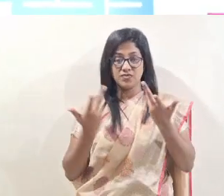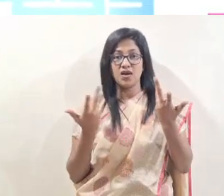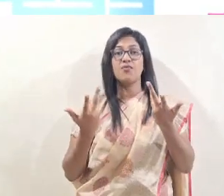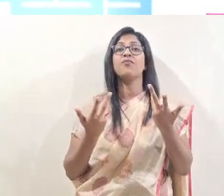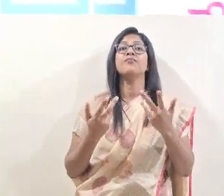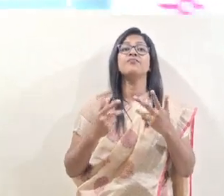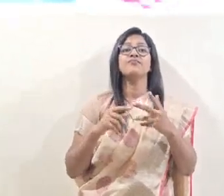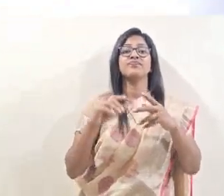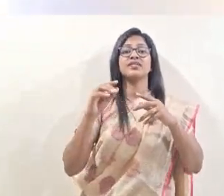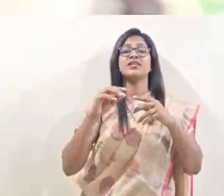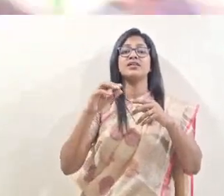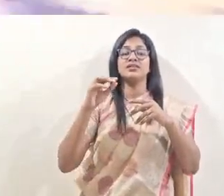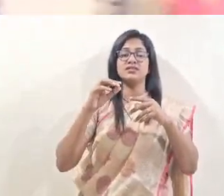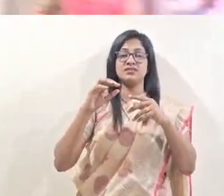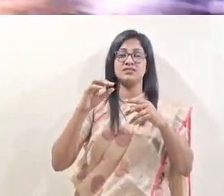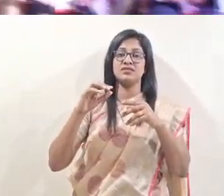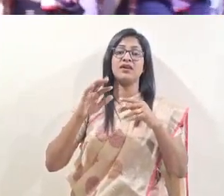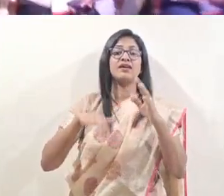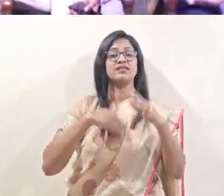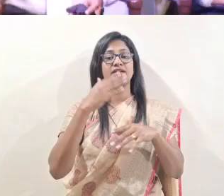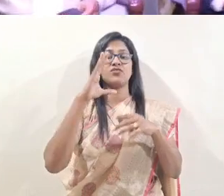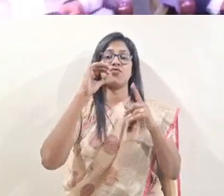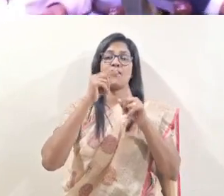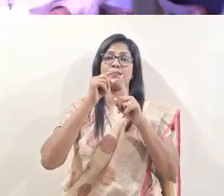I'll go to the copper question on copper.